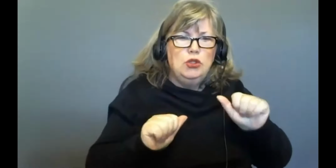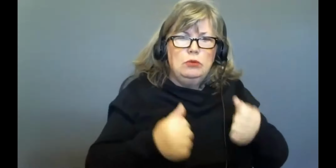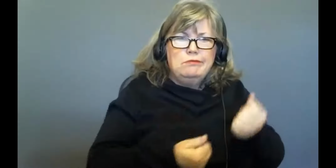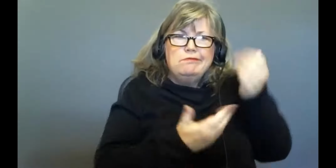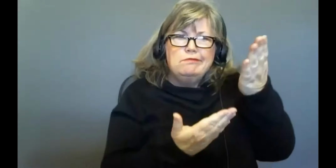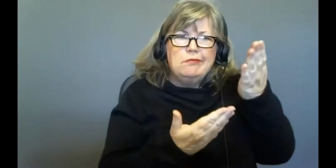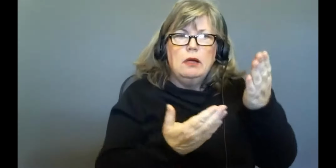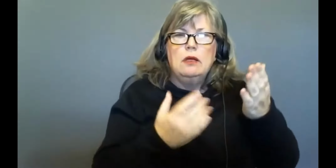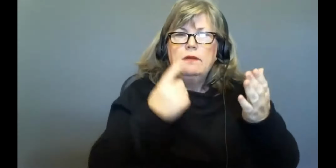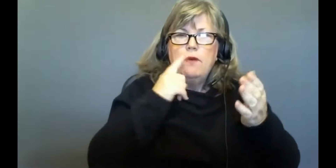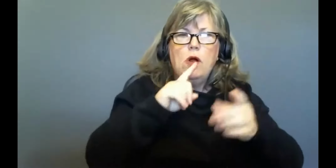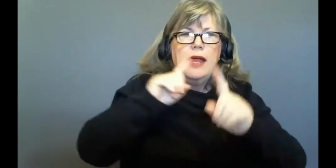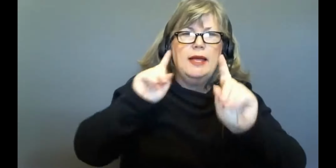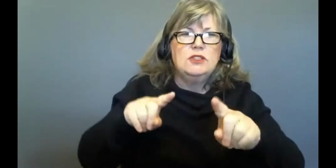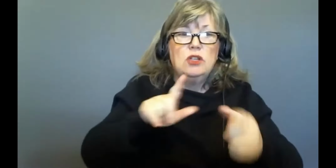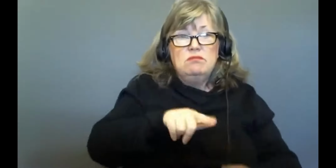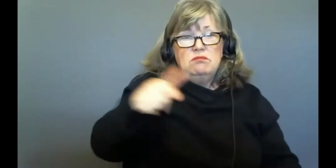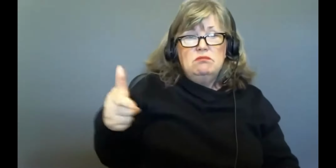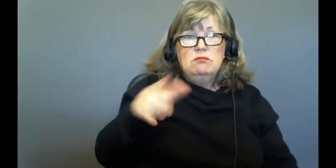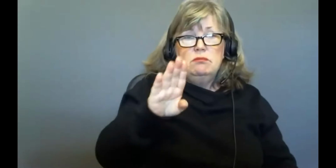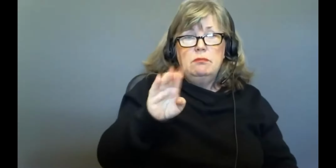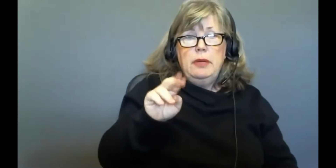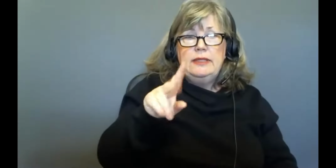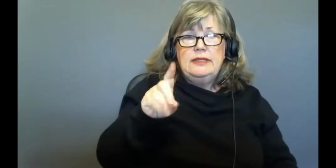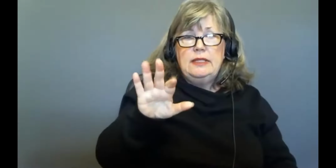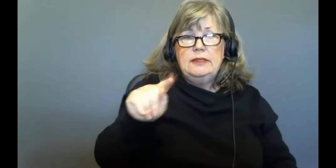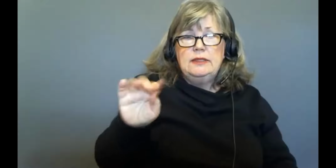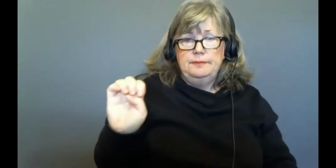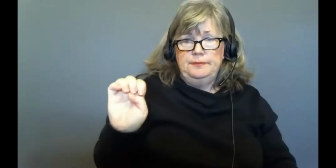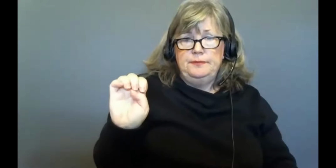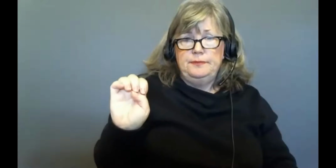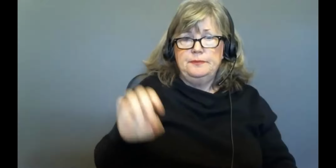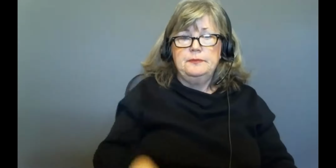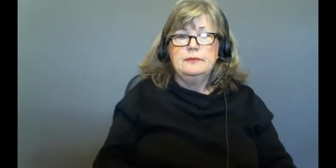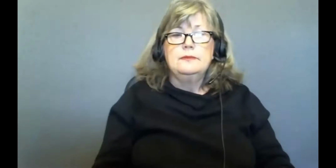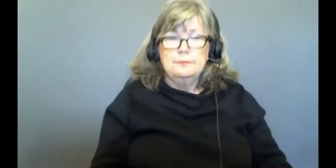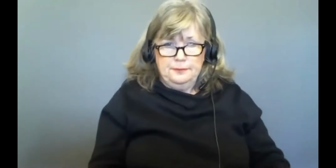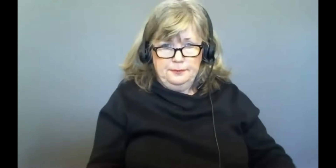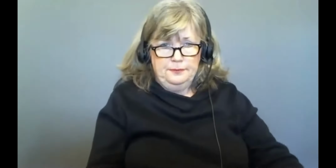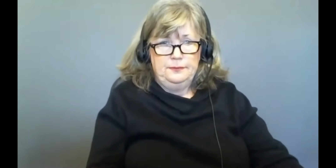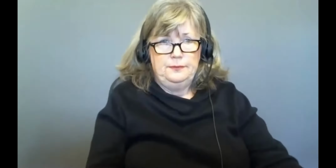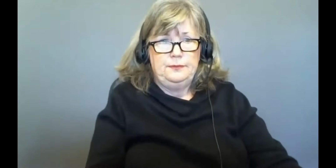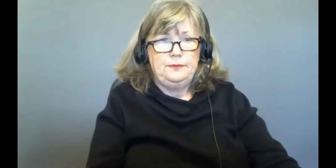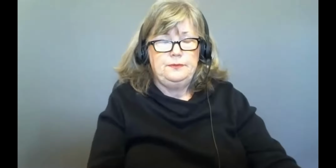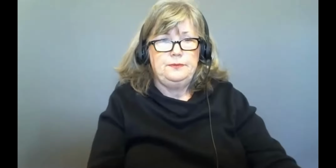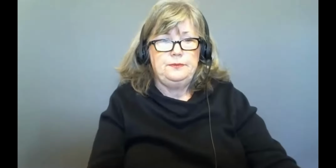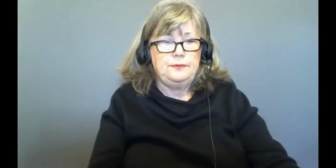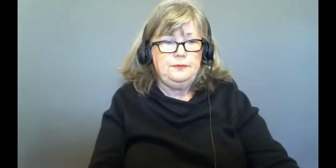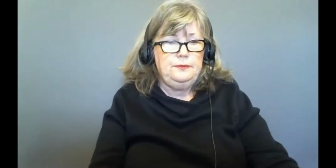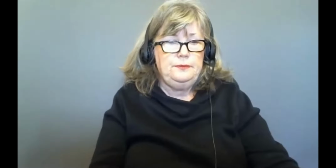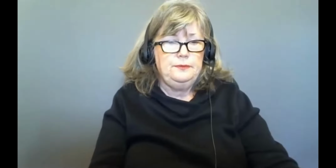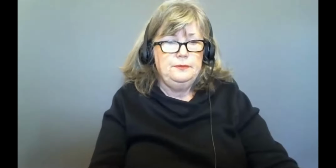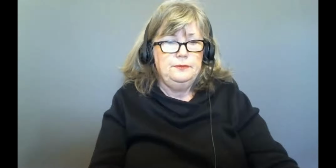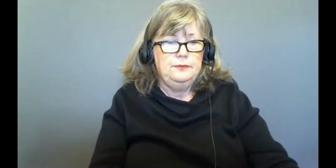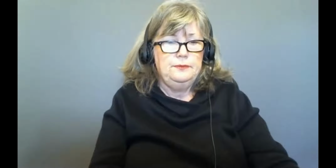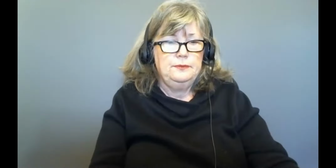do that. So I'm going to turn it over to Benedict. Hi, everybody. So before I start reading out some of the questions that were asked, all